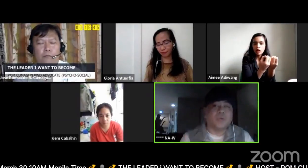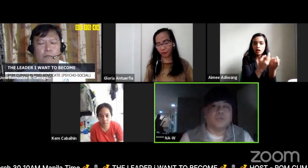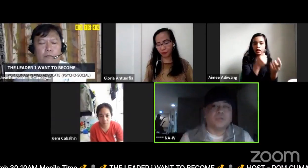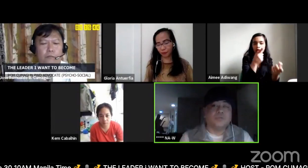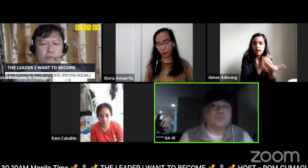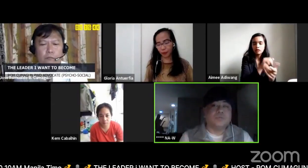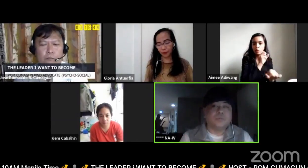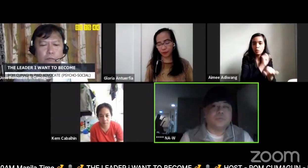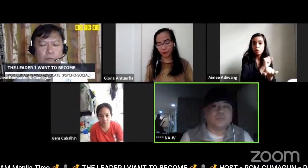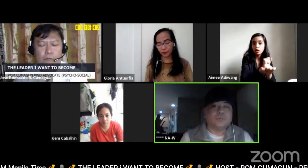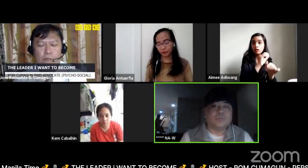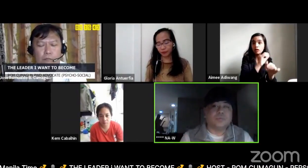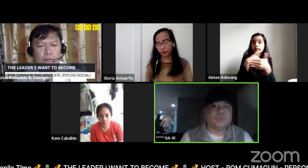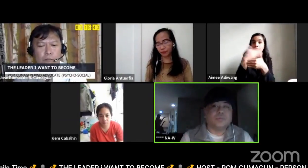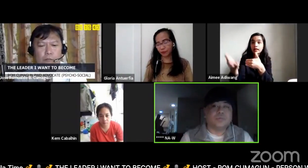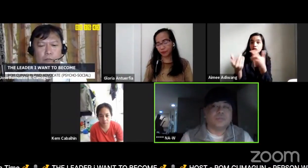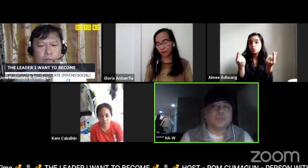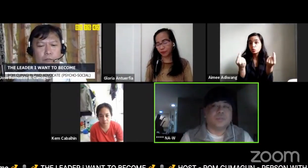next thing I want to do